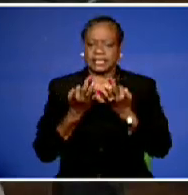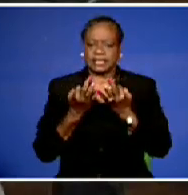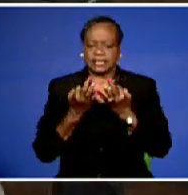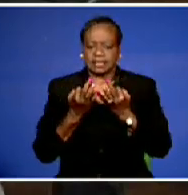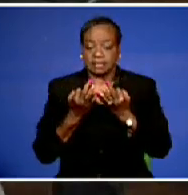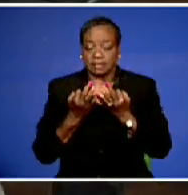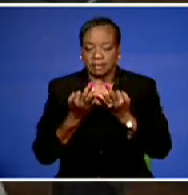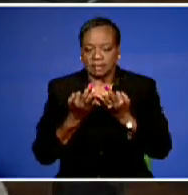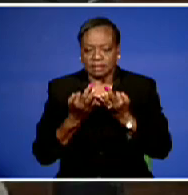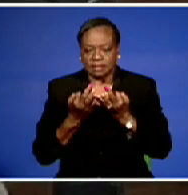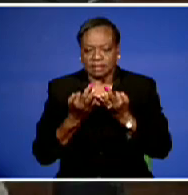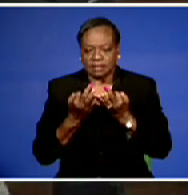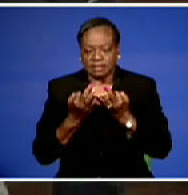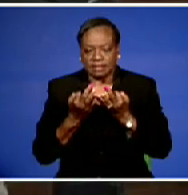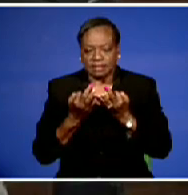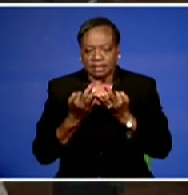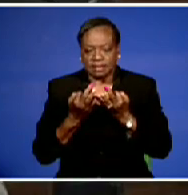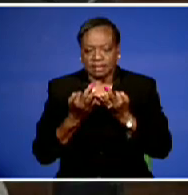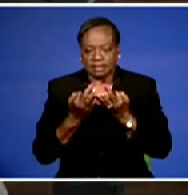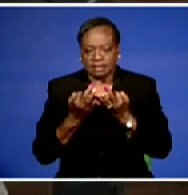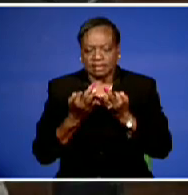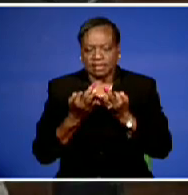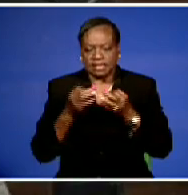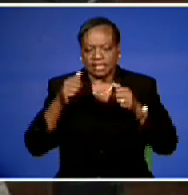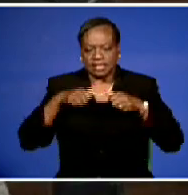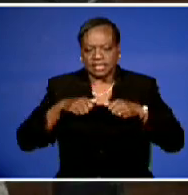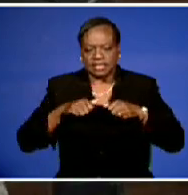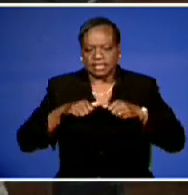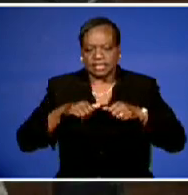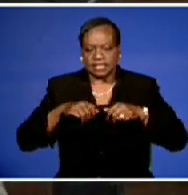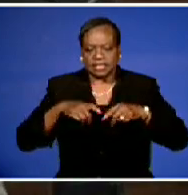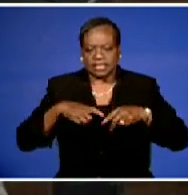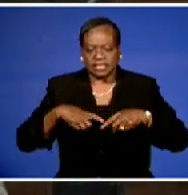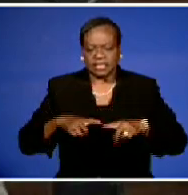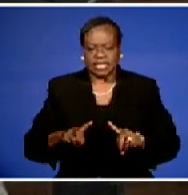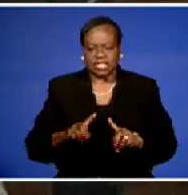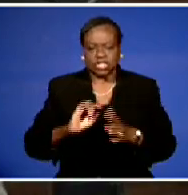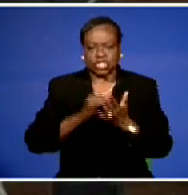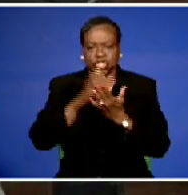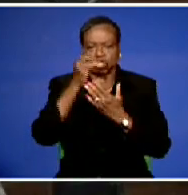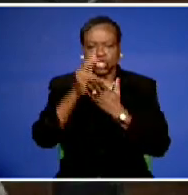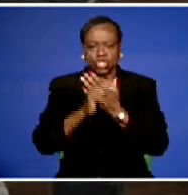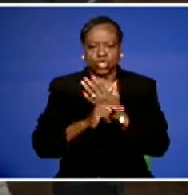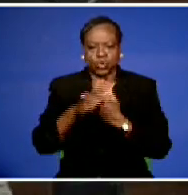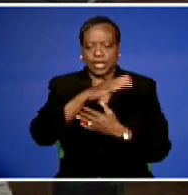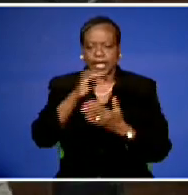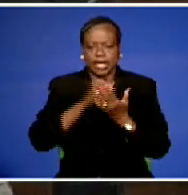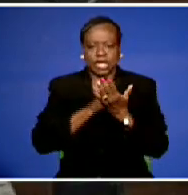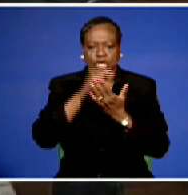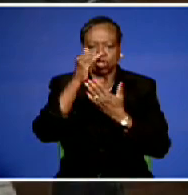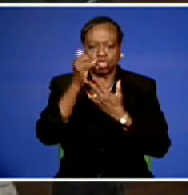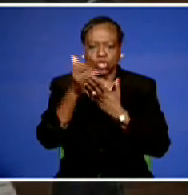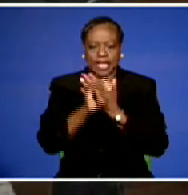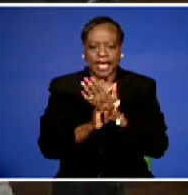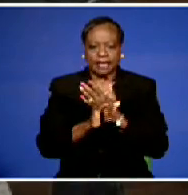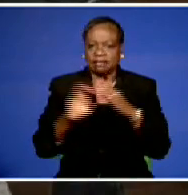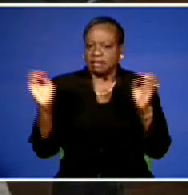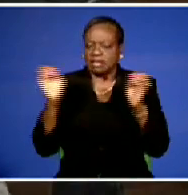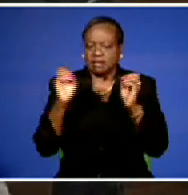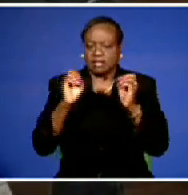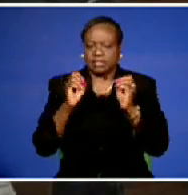quiet since June and the beginning of July because they know the house was